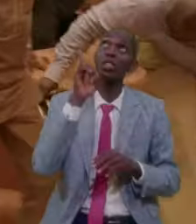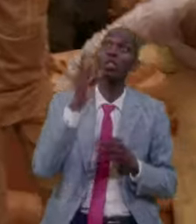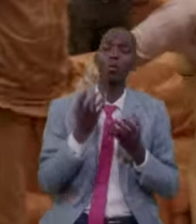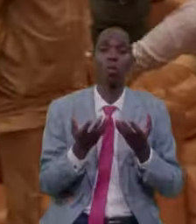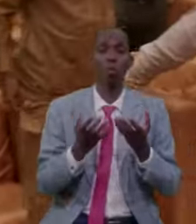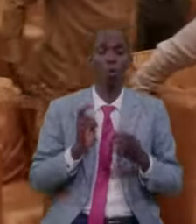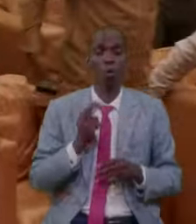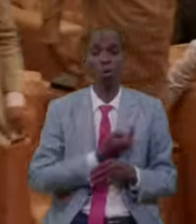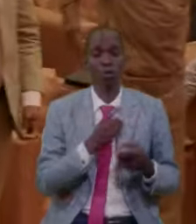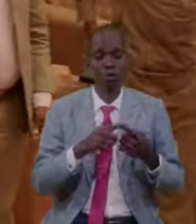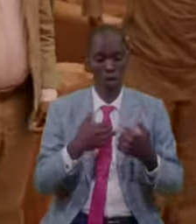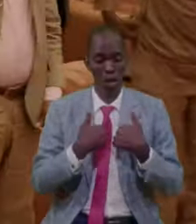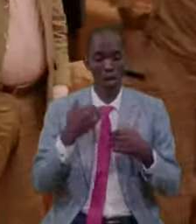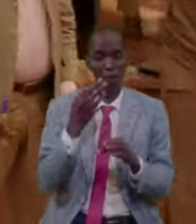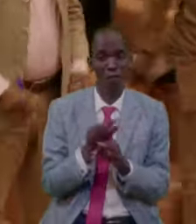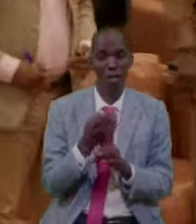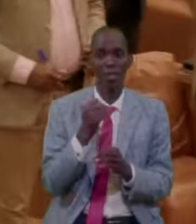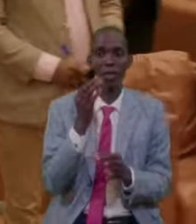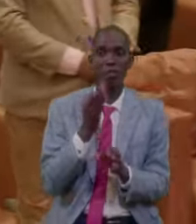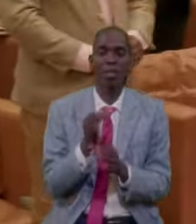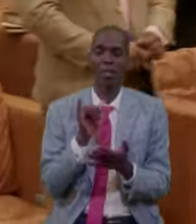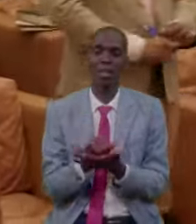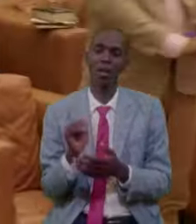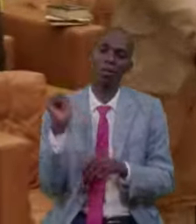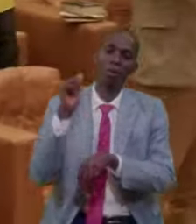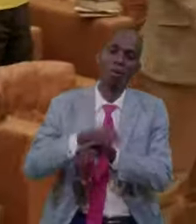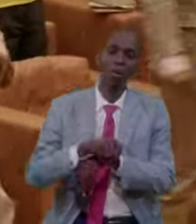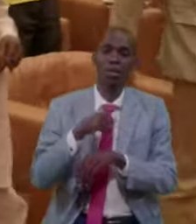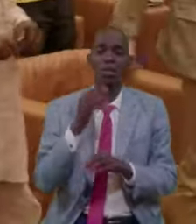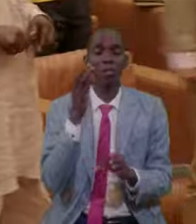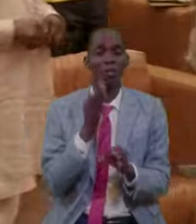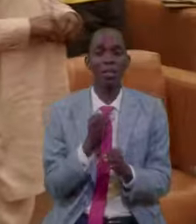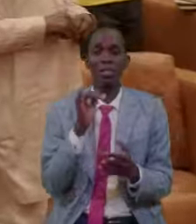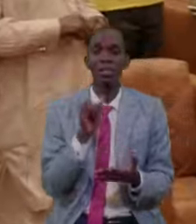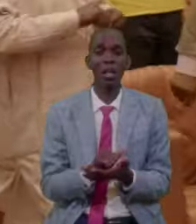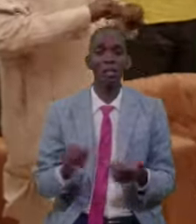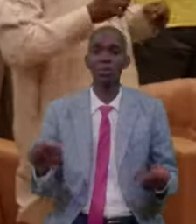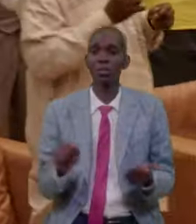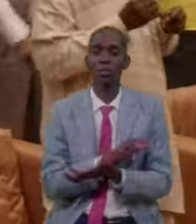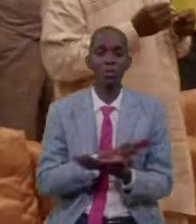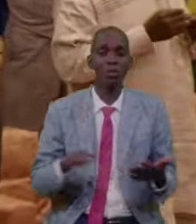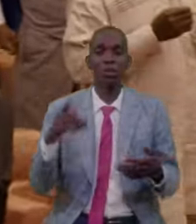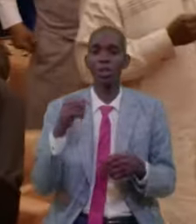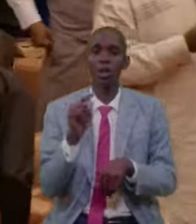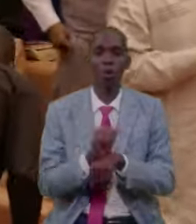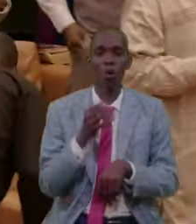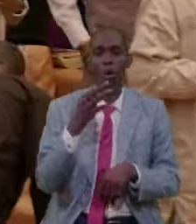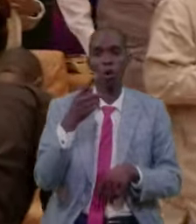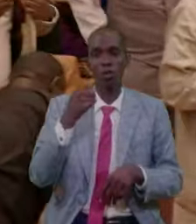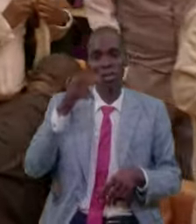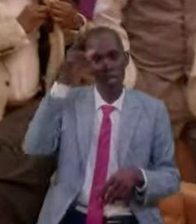faith. The faith that overcomes. The faith that destroys the works of the